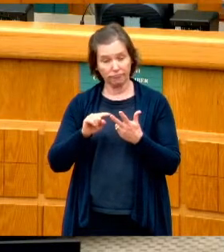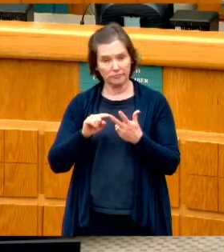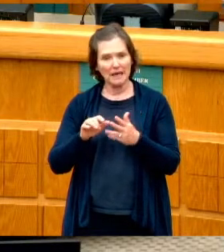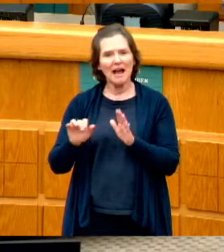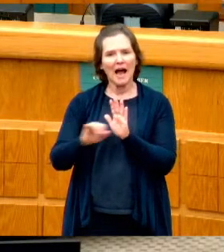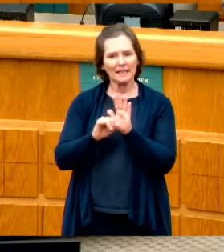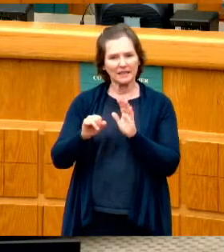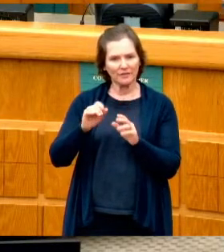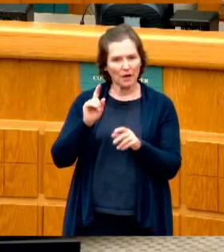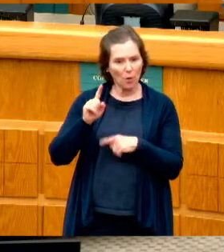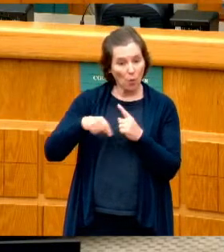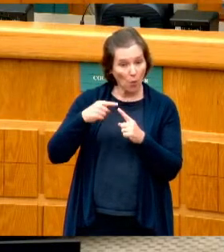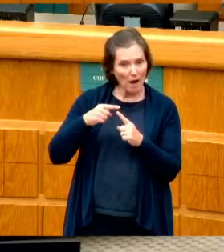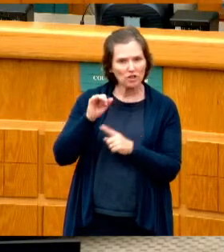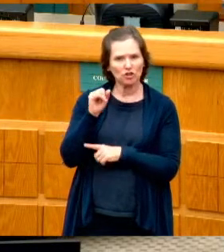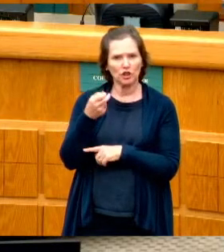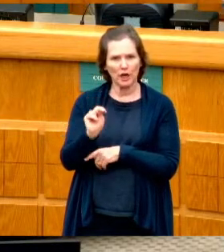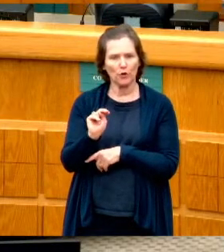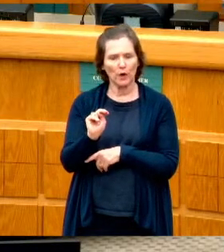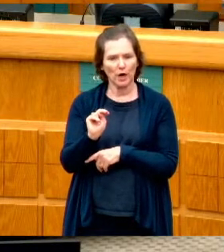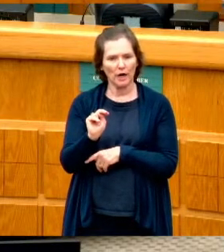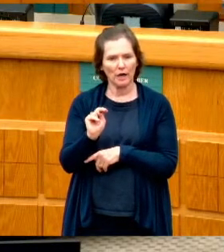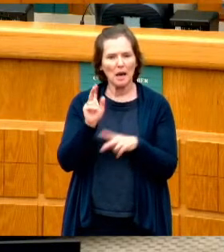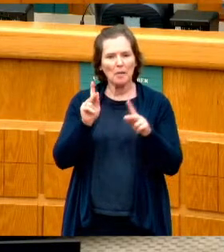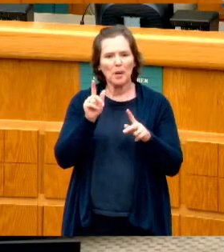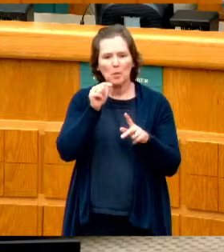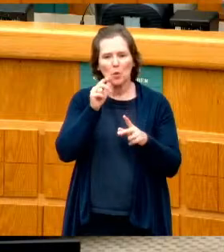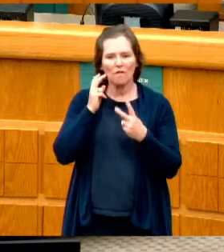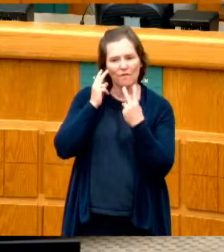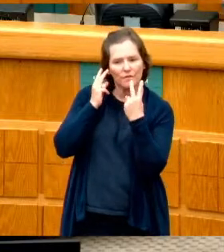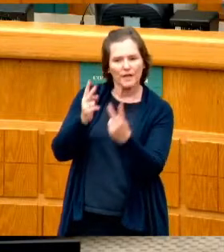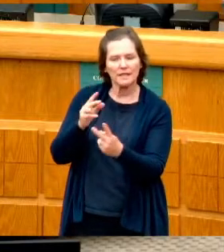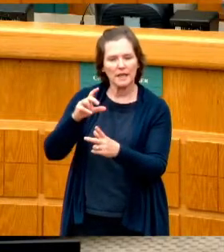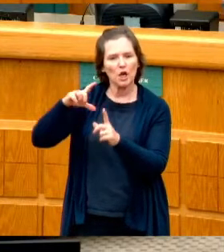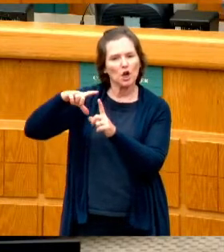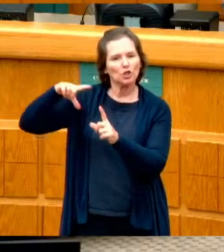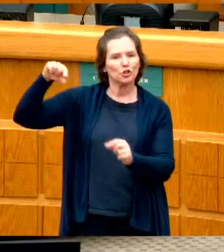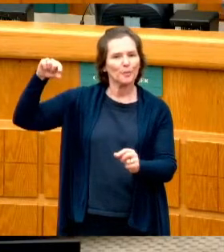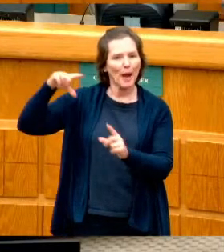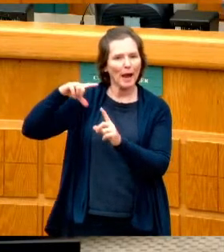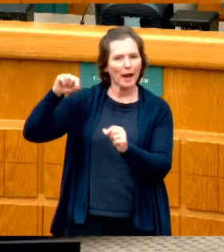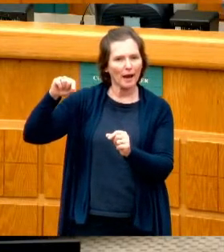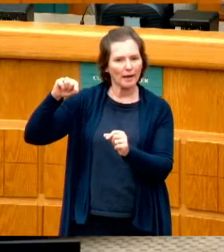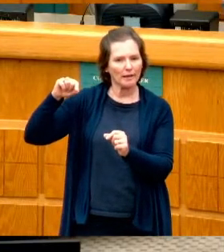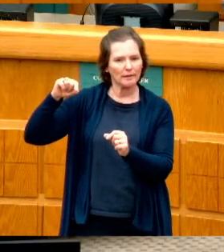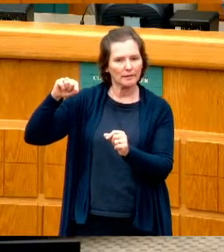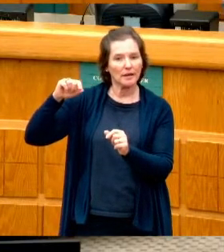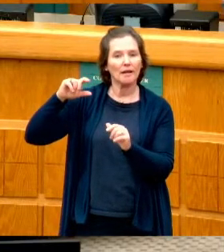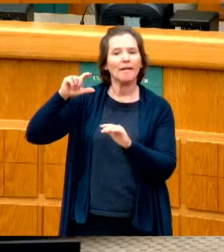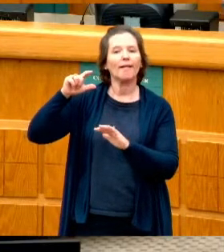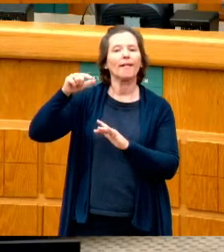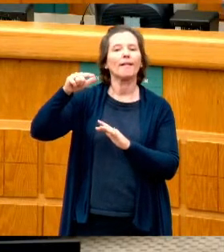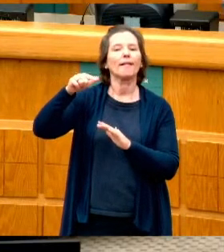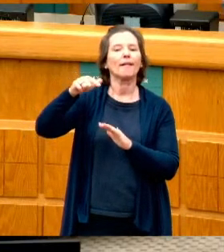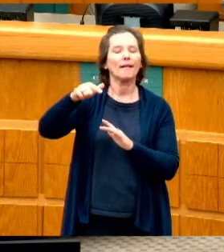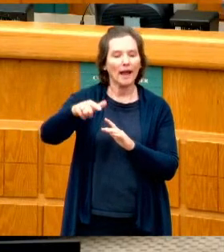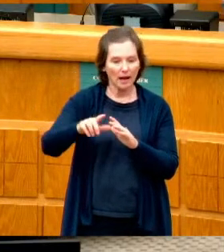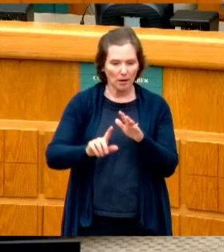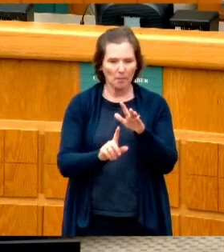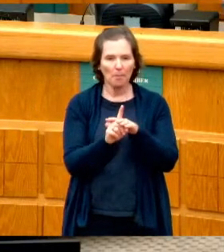from Brazil who arrived in Japan. This variant was detected in the United States at the end of